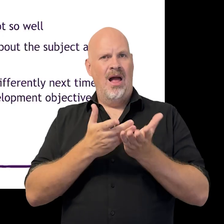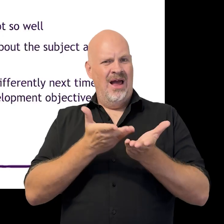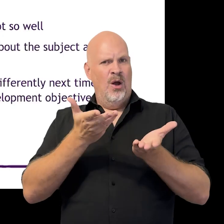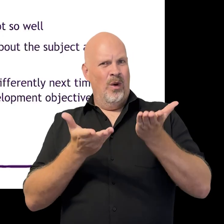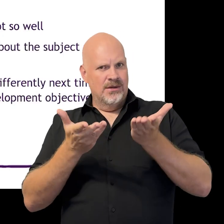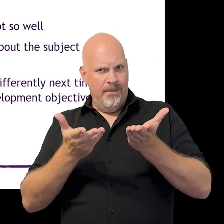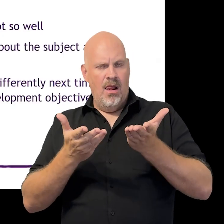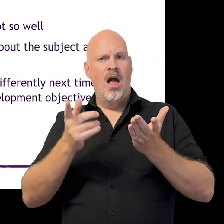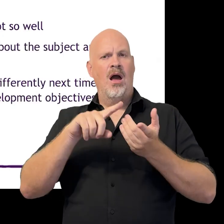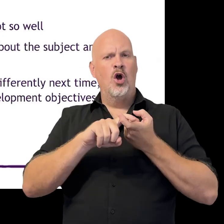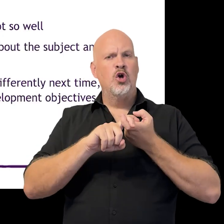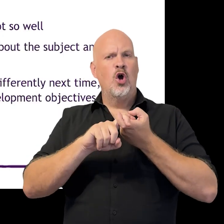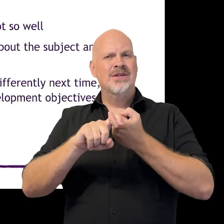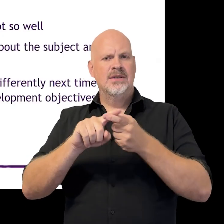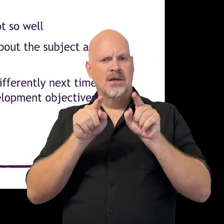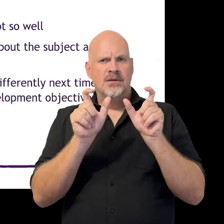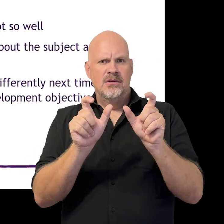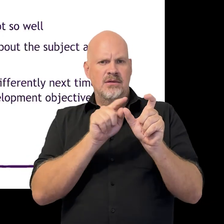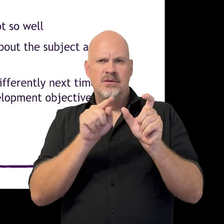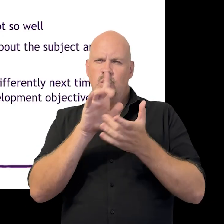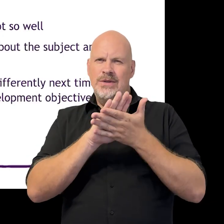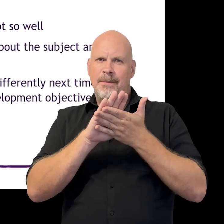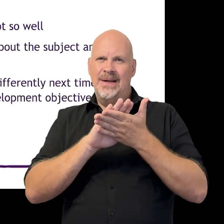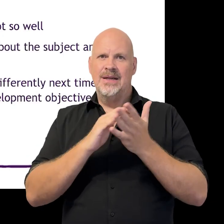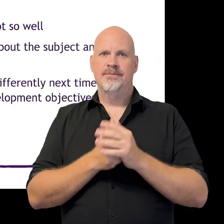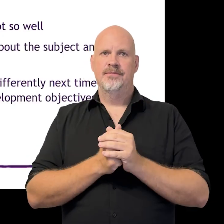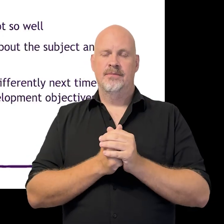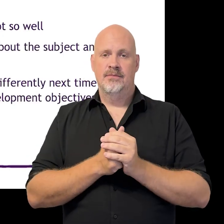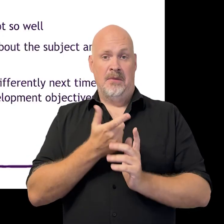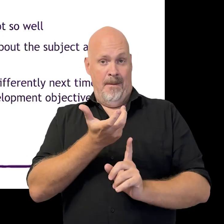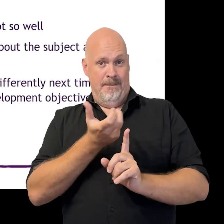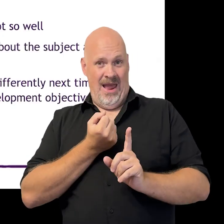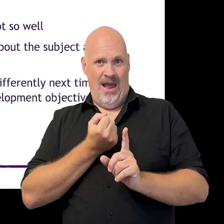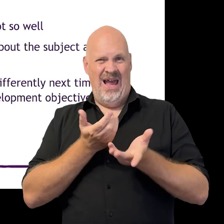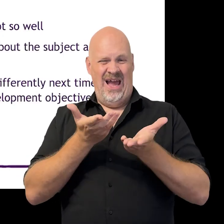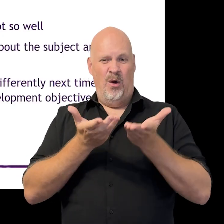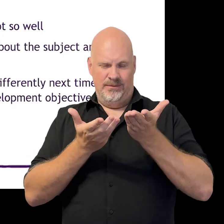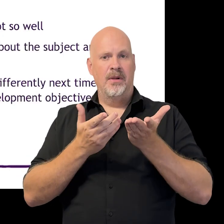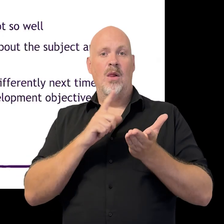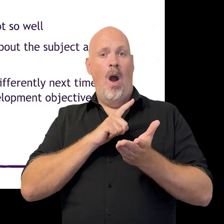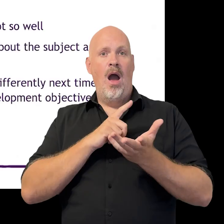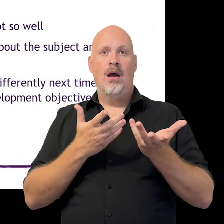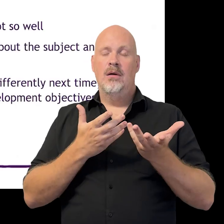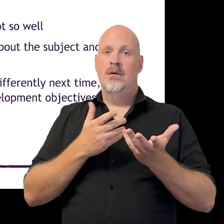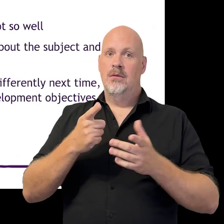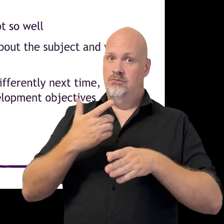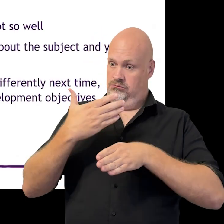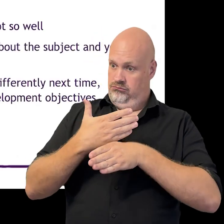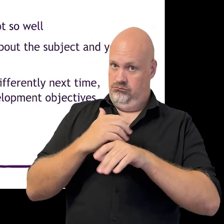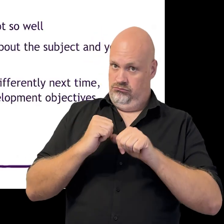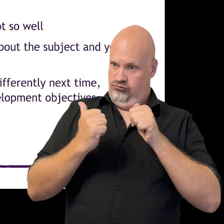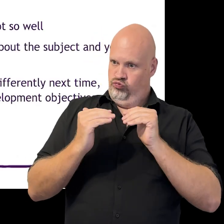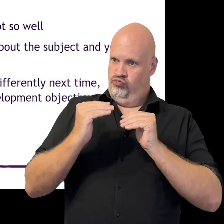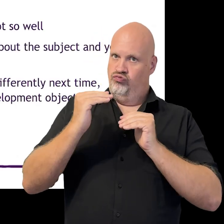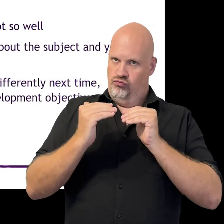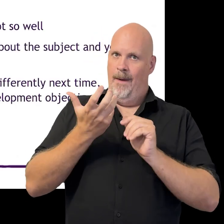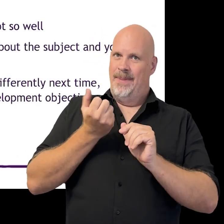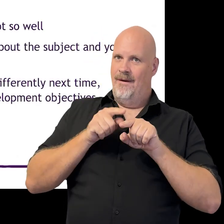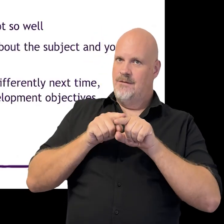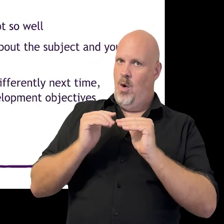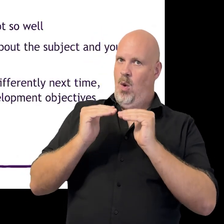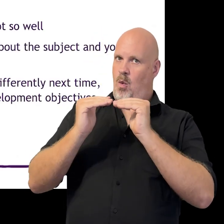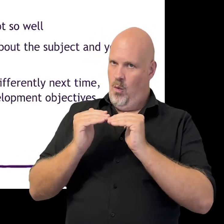of the literature review, and so on. Okay, so throughout the research journey, you